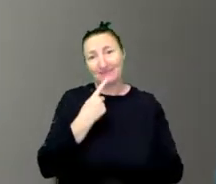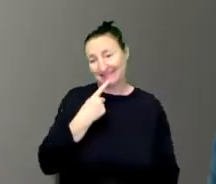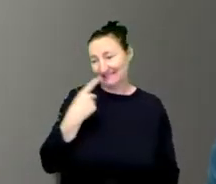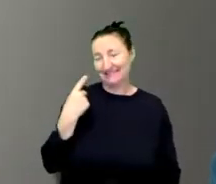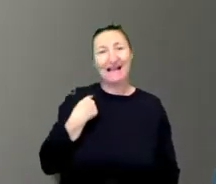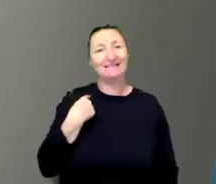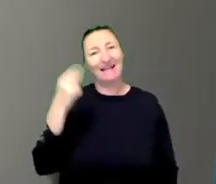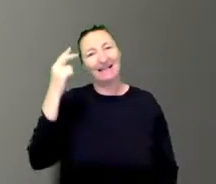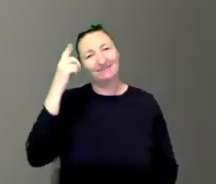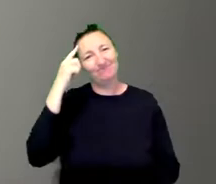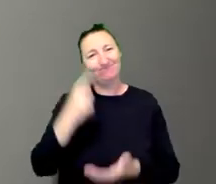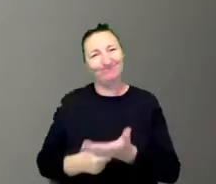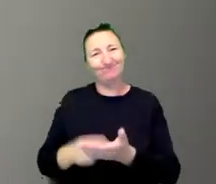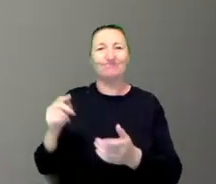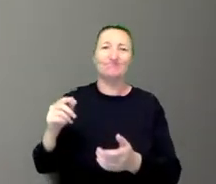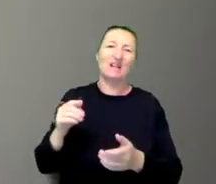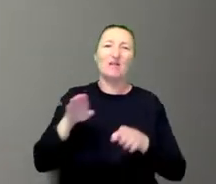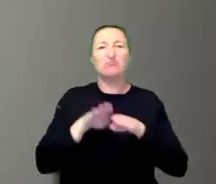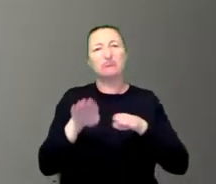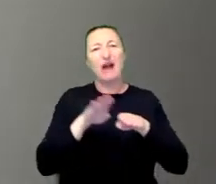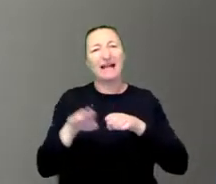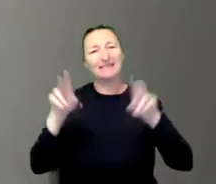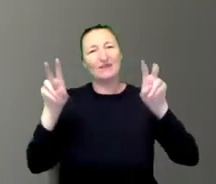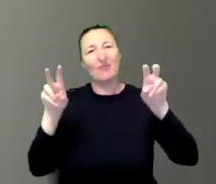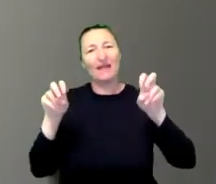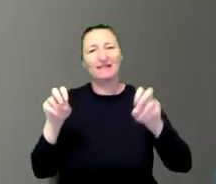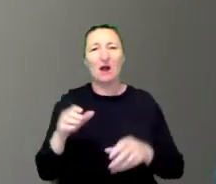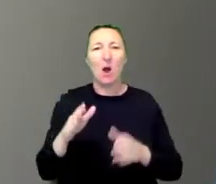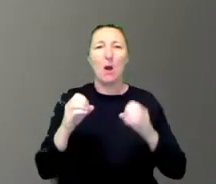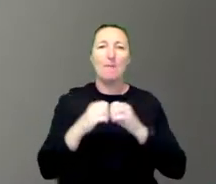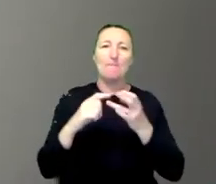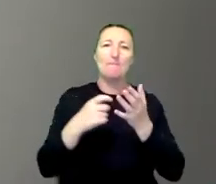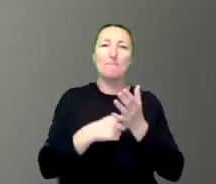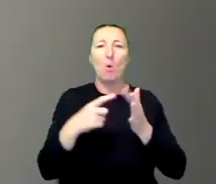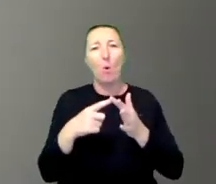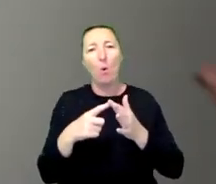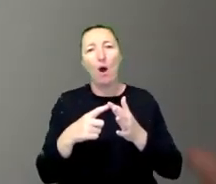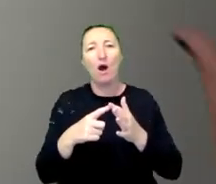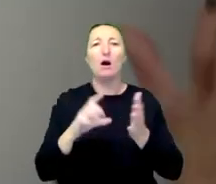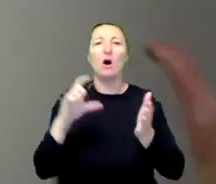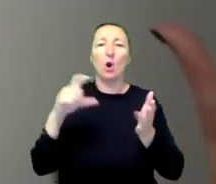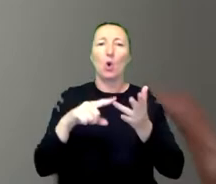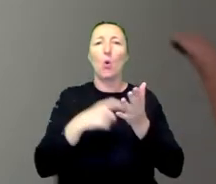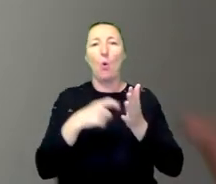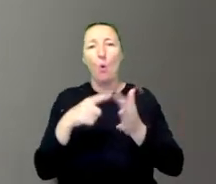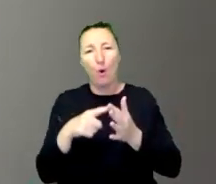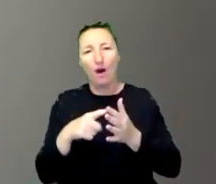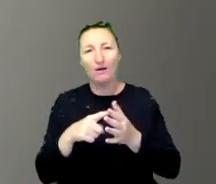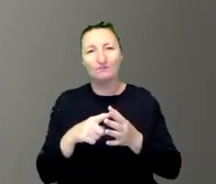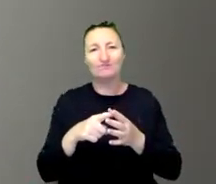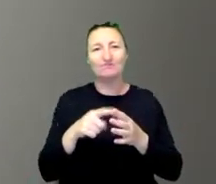this practice of game making lore core, since lore is a body of knowledge that's created and held and shared by a